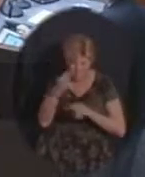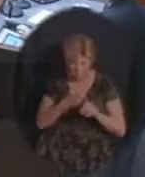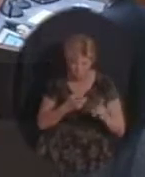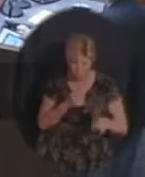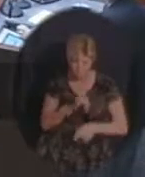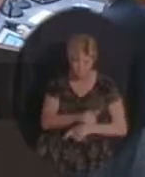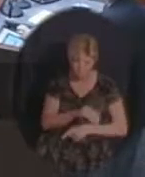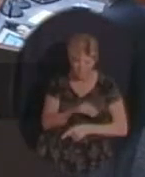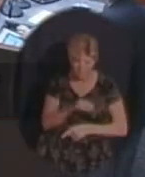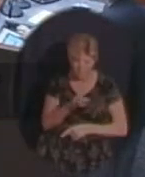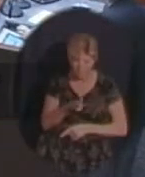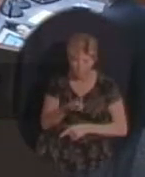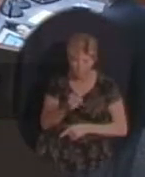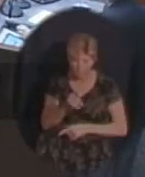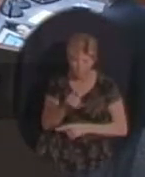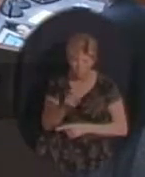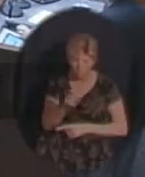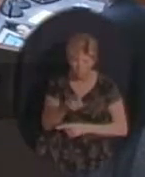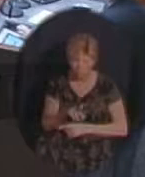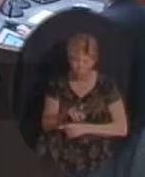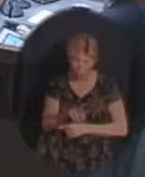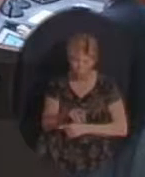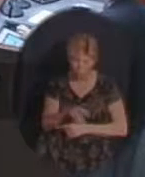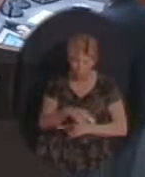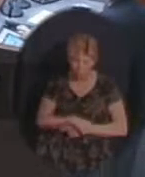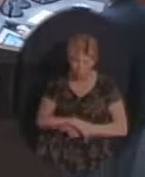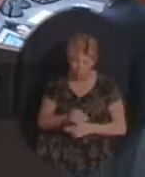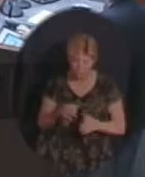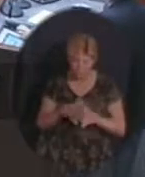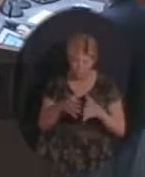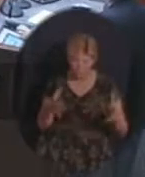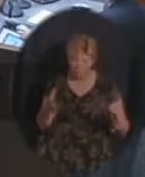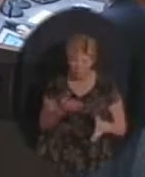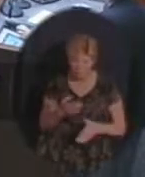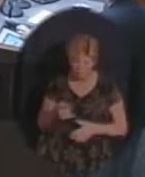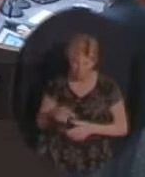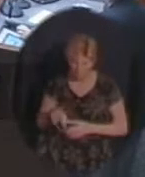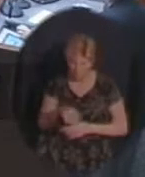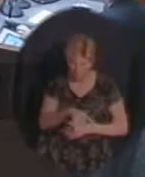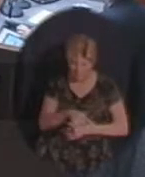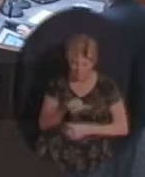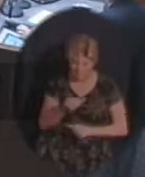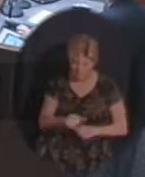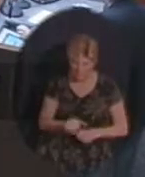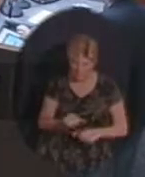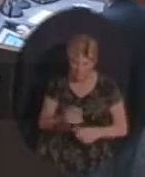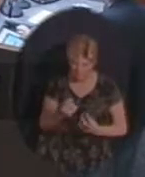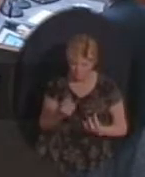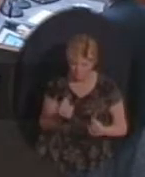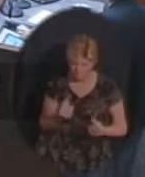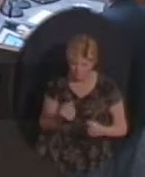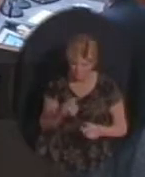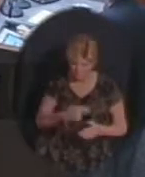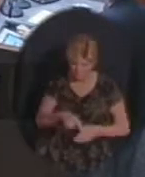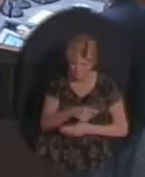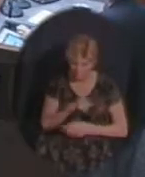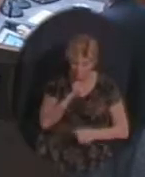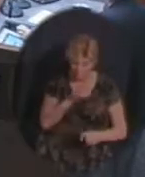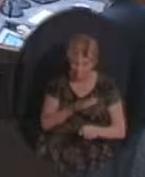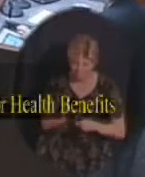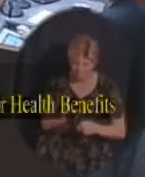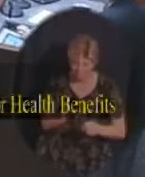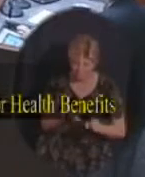went to the presentations, we heard about a lot of innovative things that they can do and that they've committed to do for us. And I believe that it's incumbent upon us as